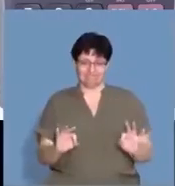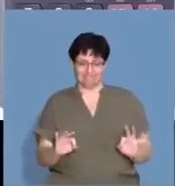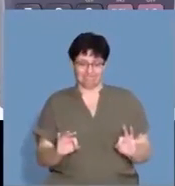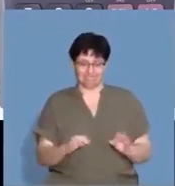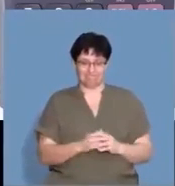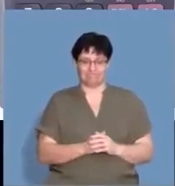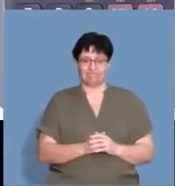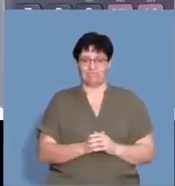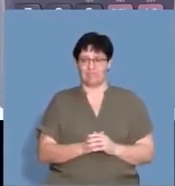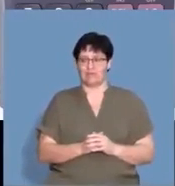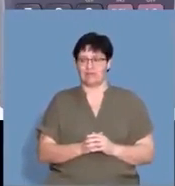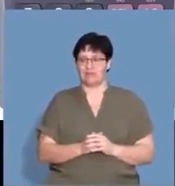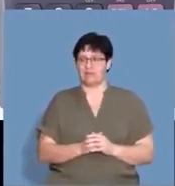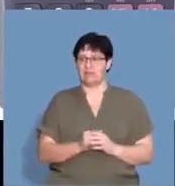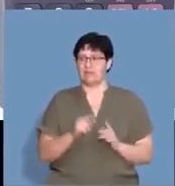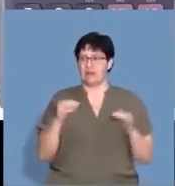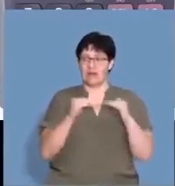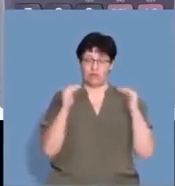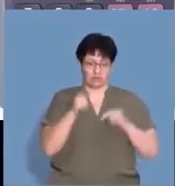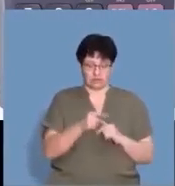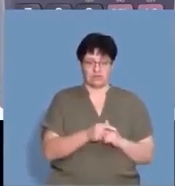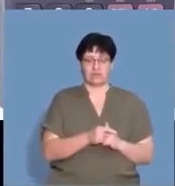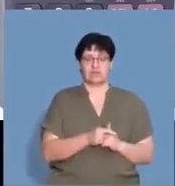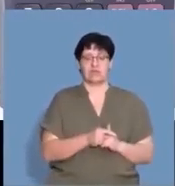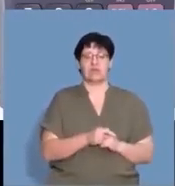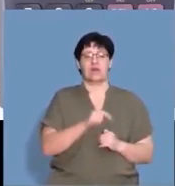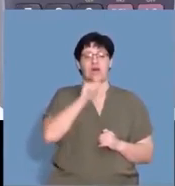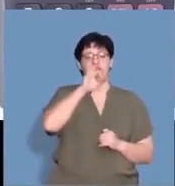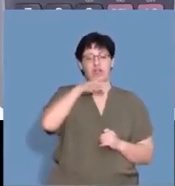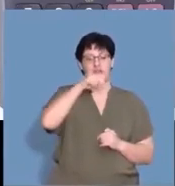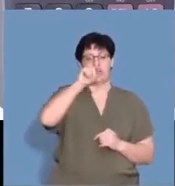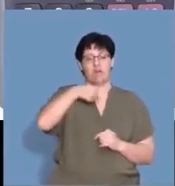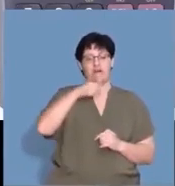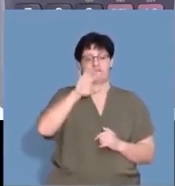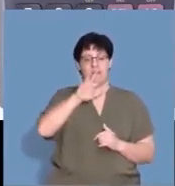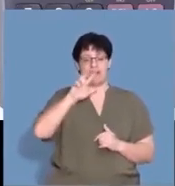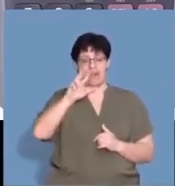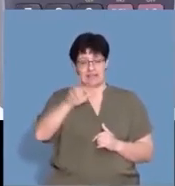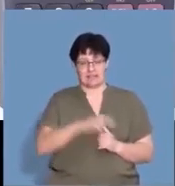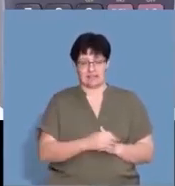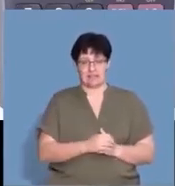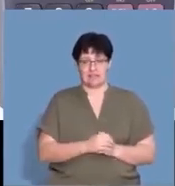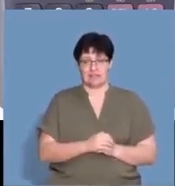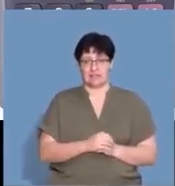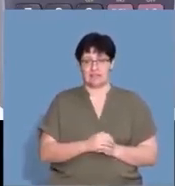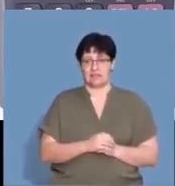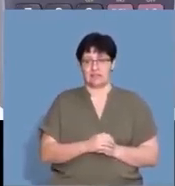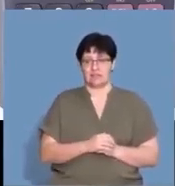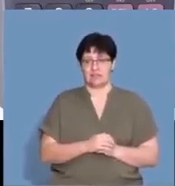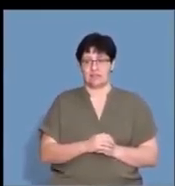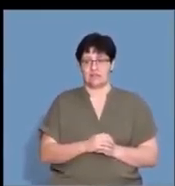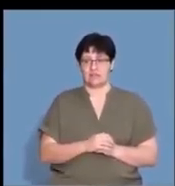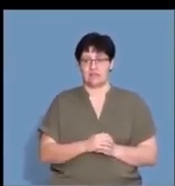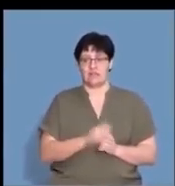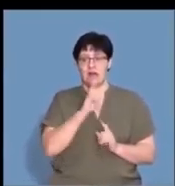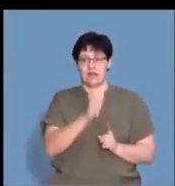calculator is in your book, and I press equals, and it's 13,58. So now my answer will